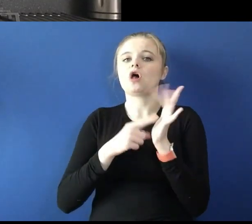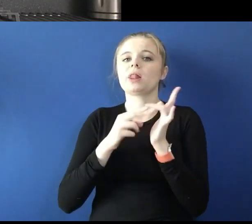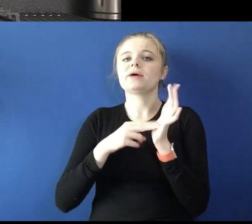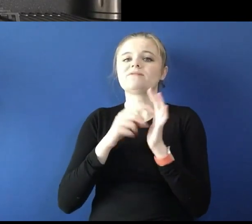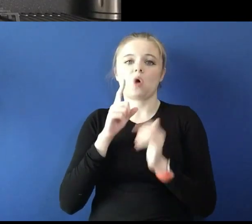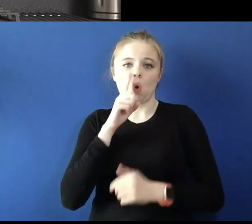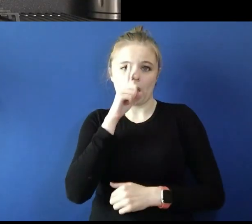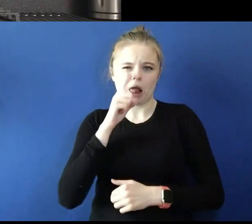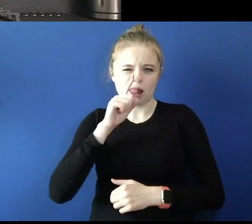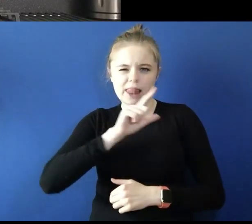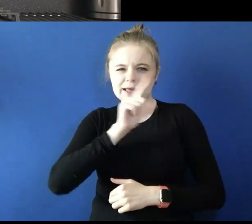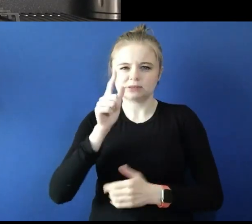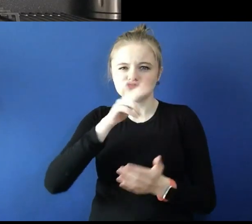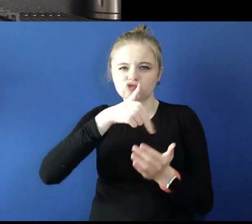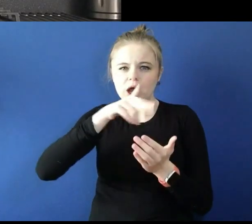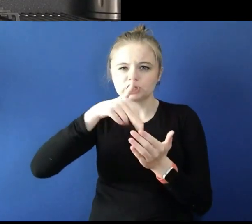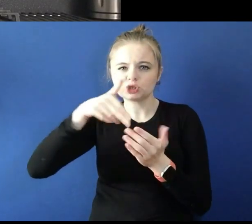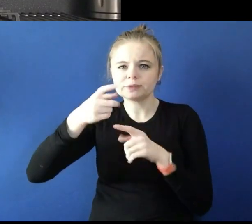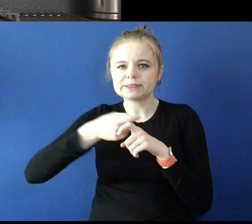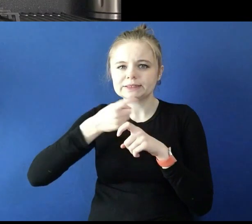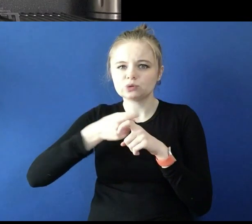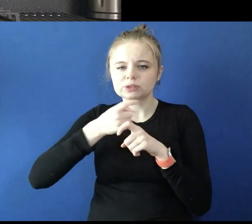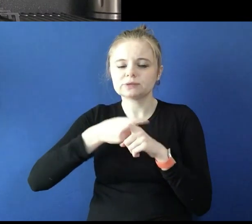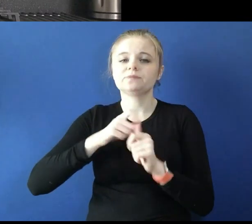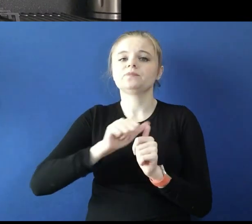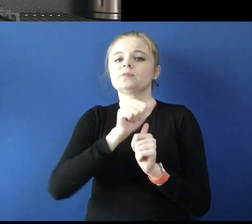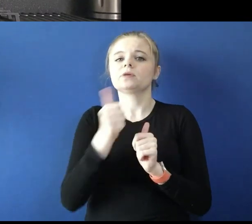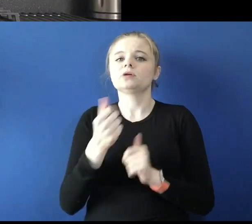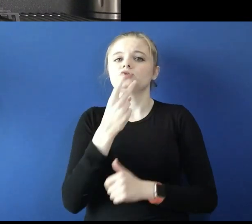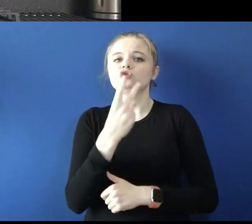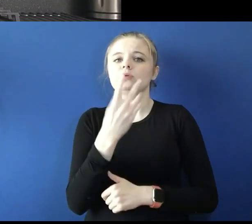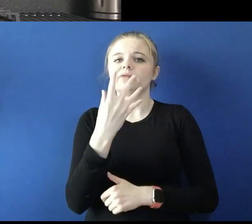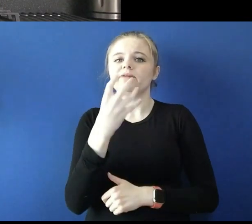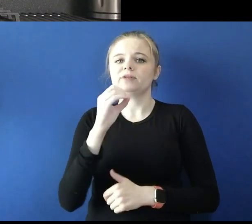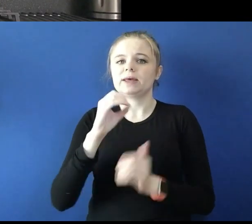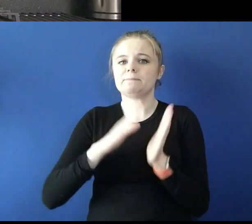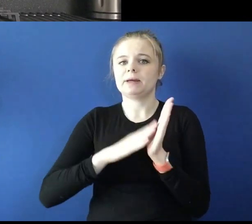the potatoes. We've got 250